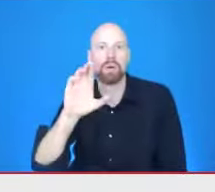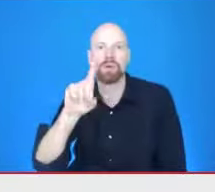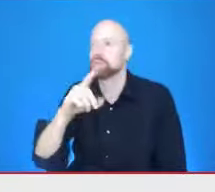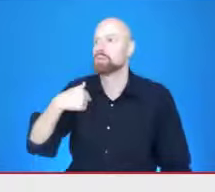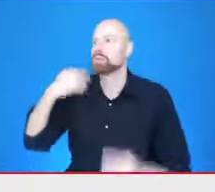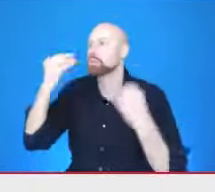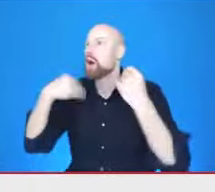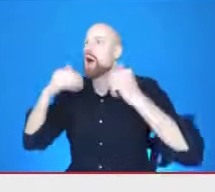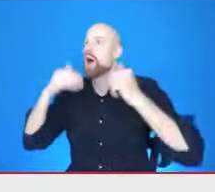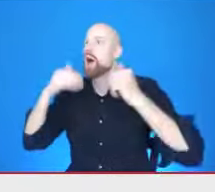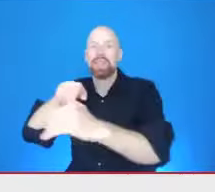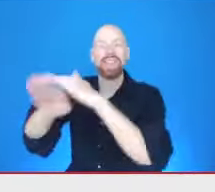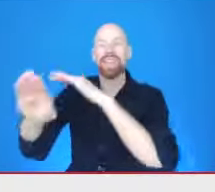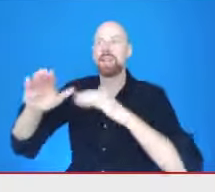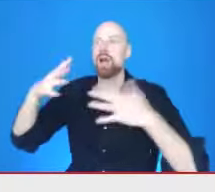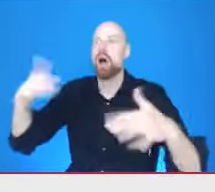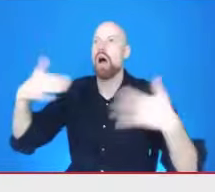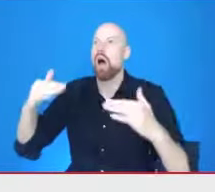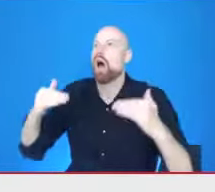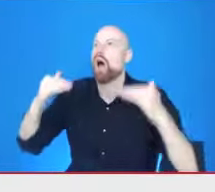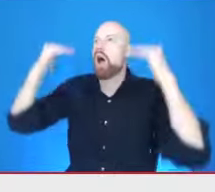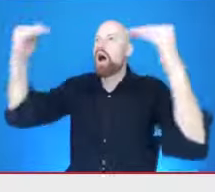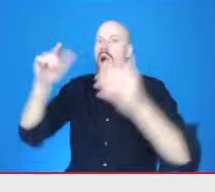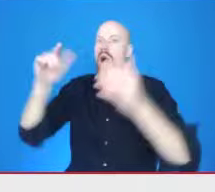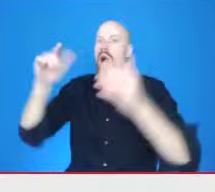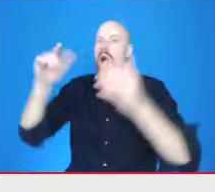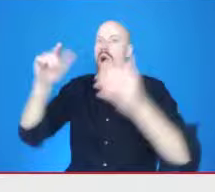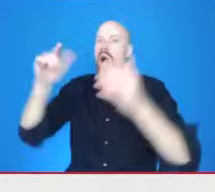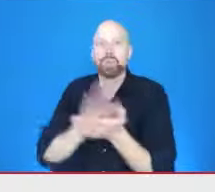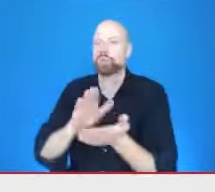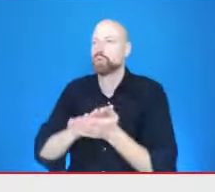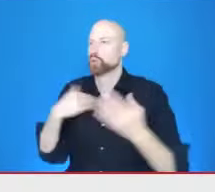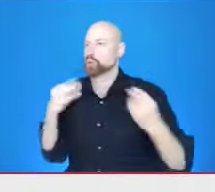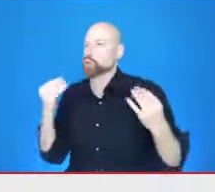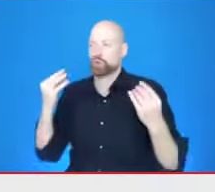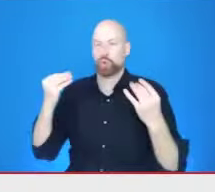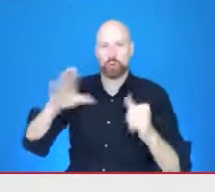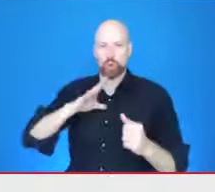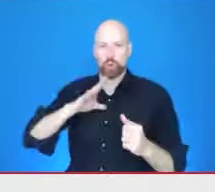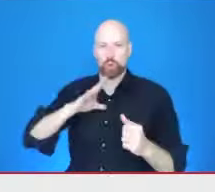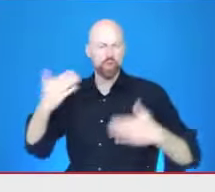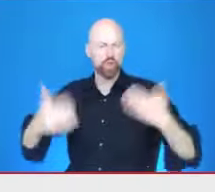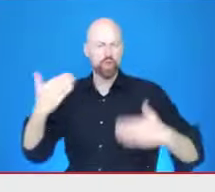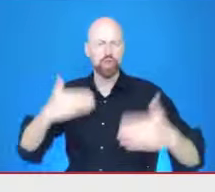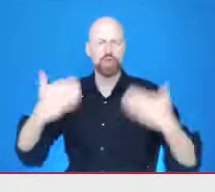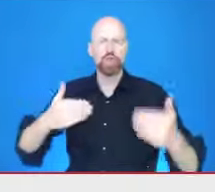right? No. Mo had taken his own life.